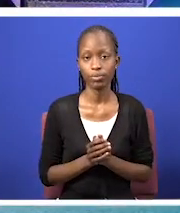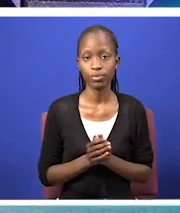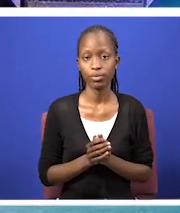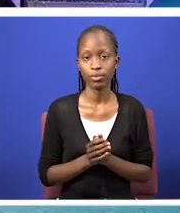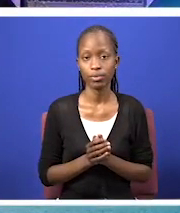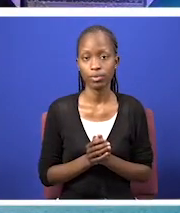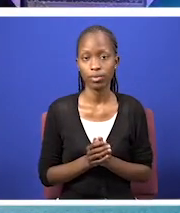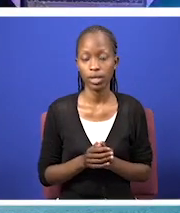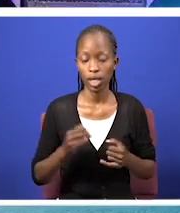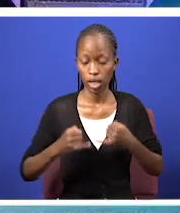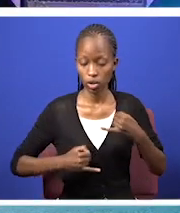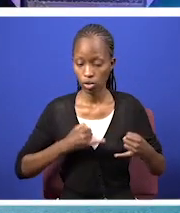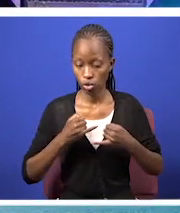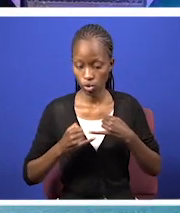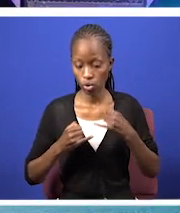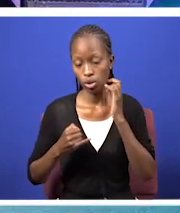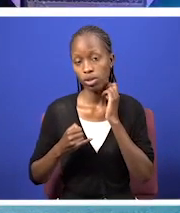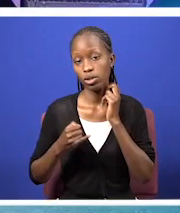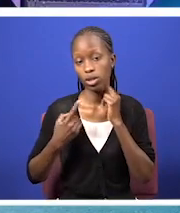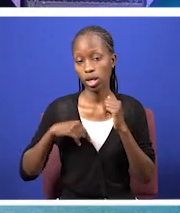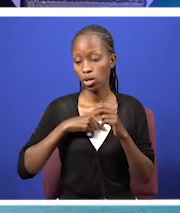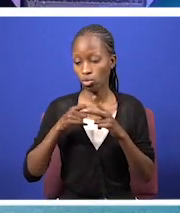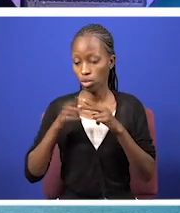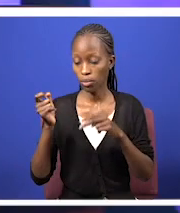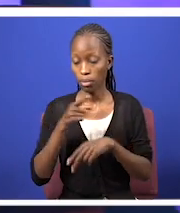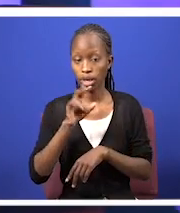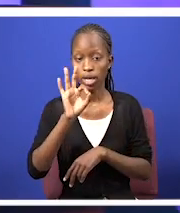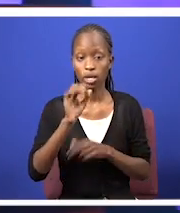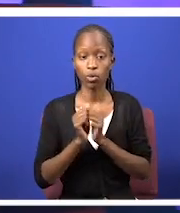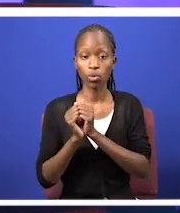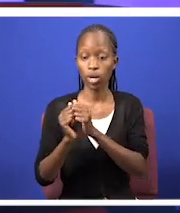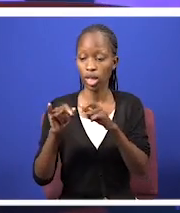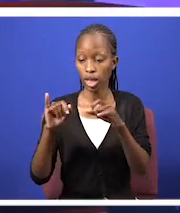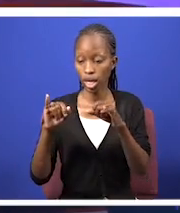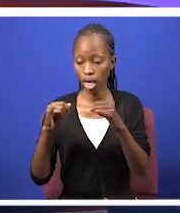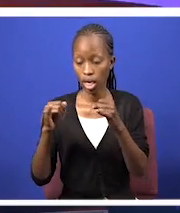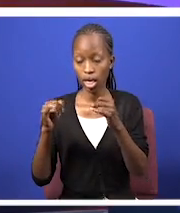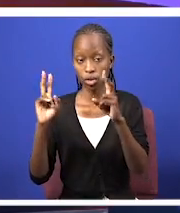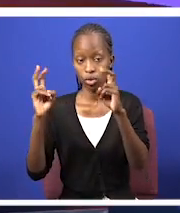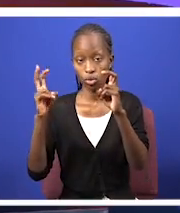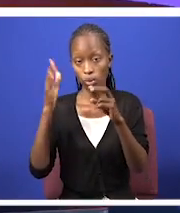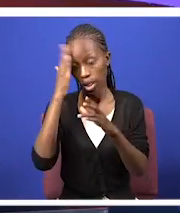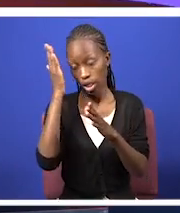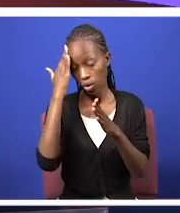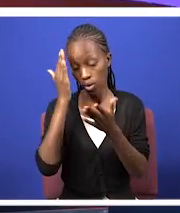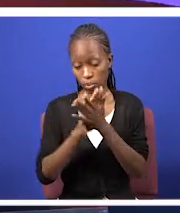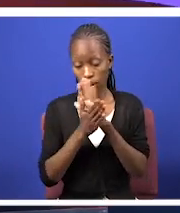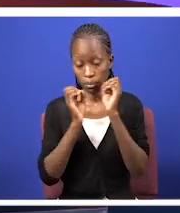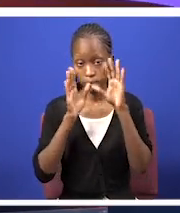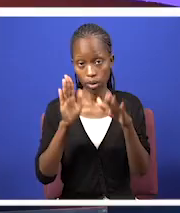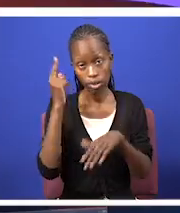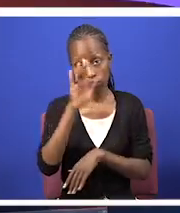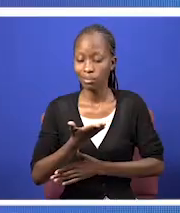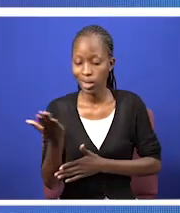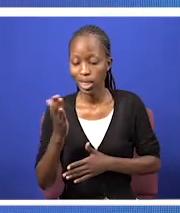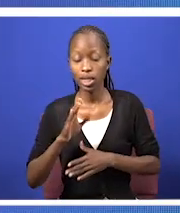CITAM. It is our joy to be able to start this brand new month, the month of March, with a new series, and we know it's going to be a blessing